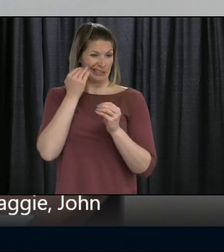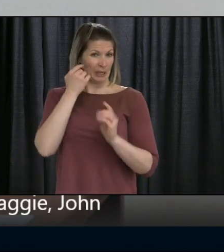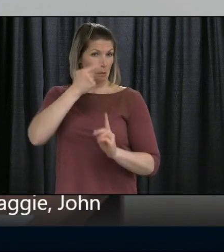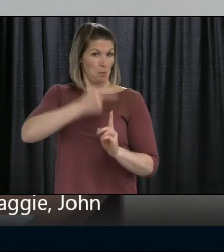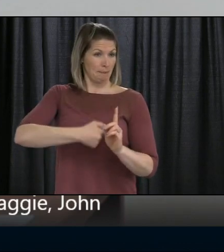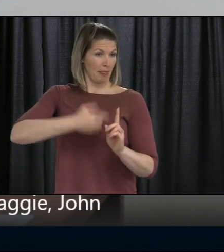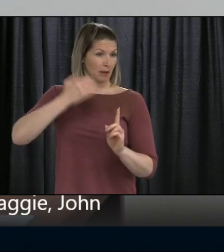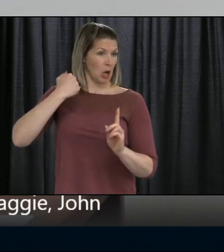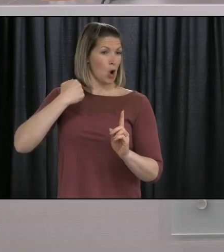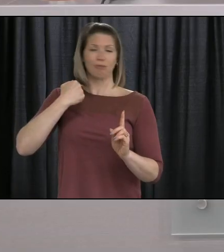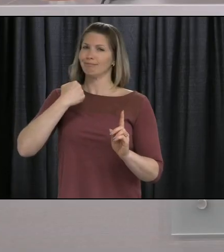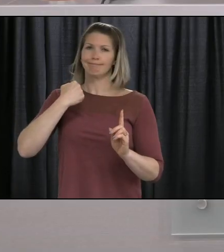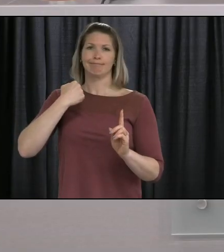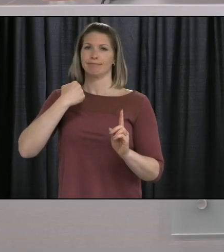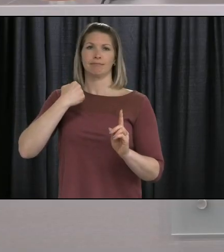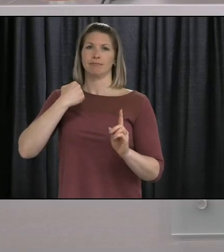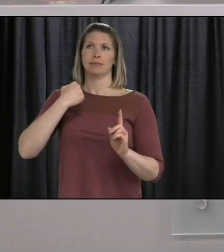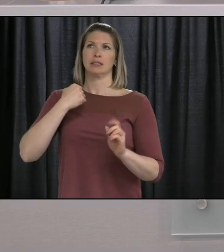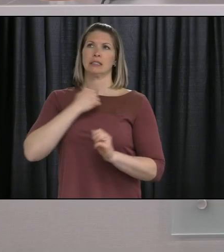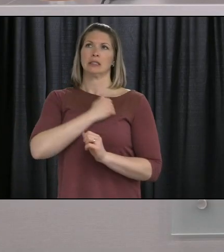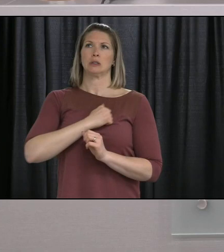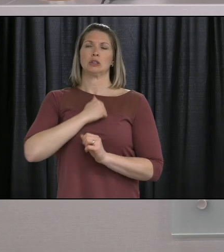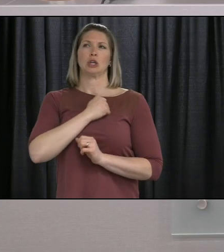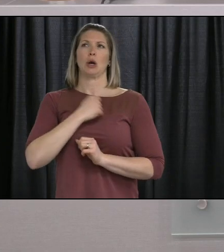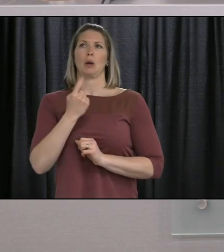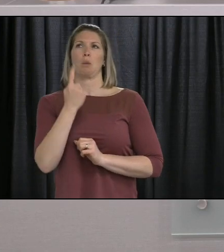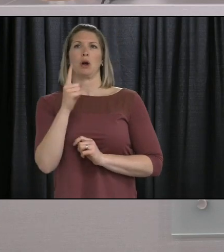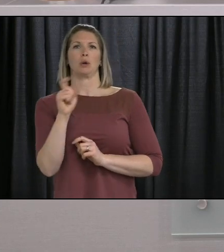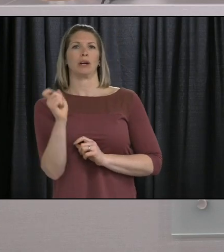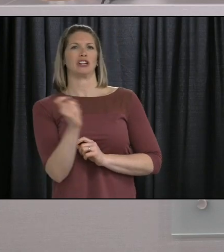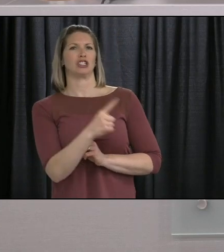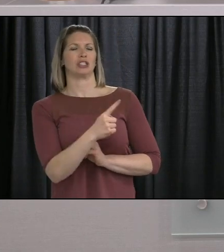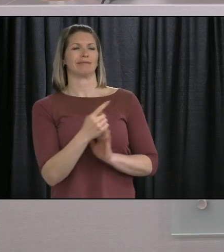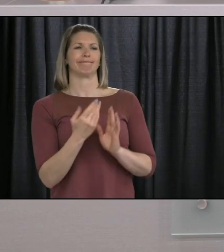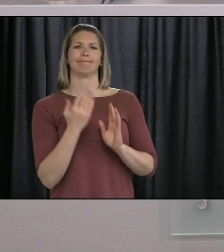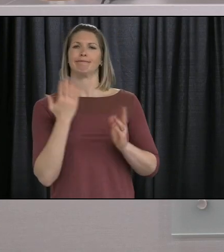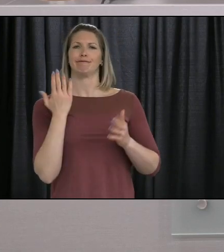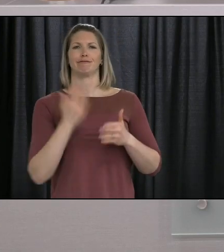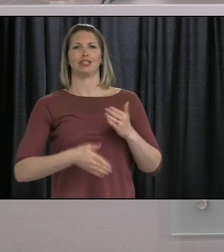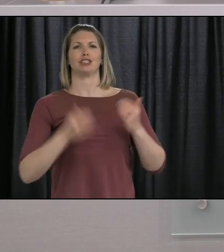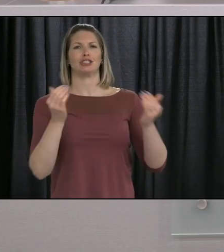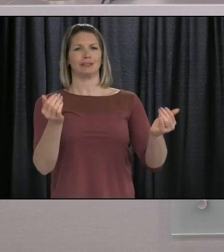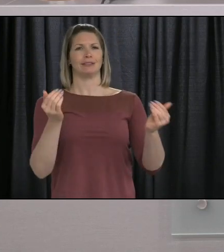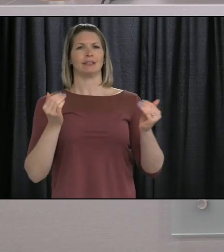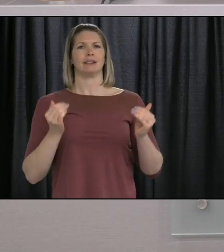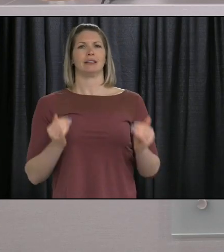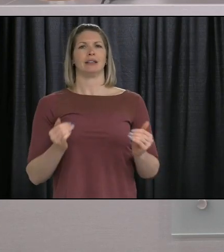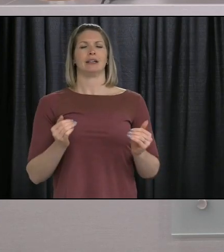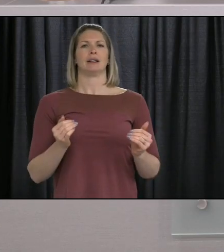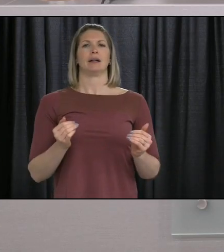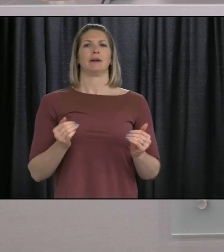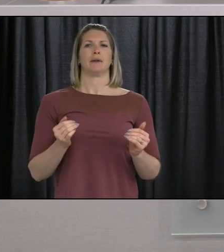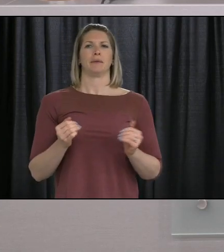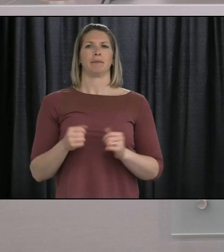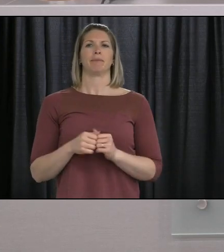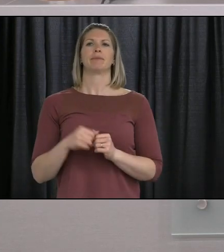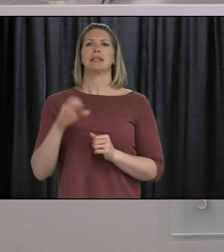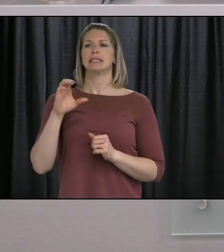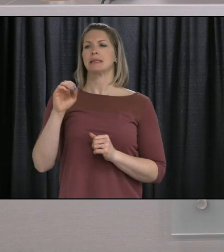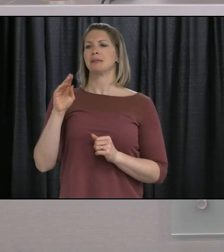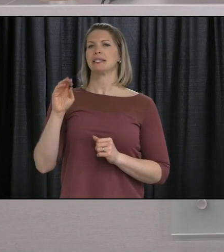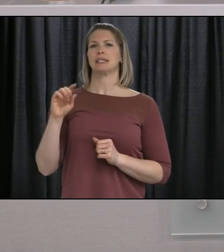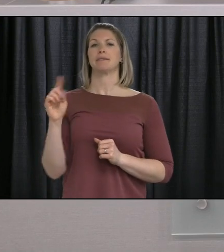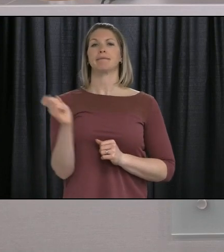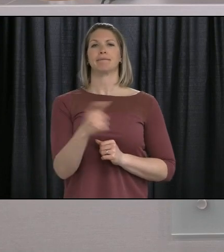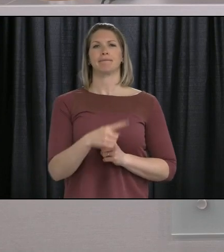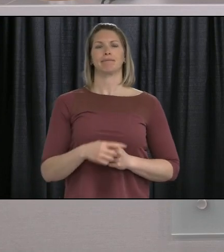Okay, and you just don't have enough. You only have one. As of today. I'm sorry. You only have one question. Our next question is from Peter Cowan of CBC News. Please go